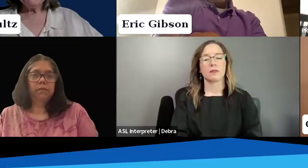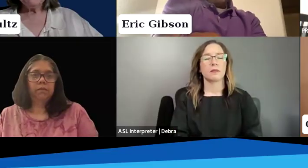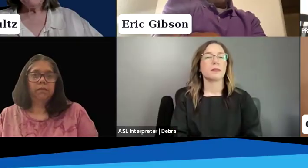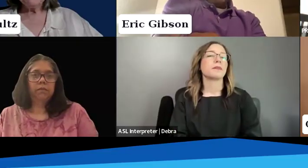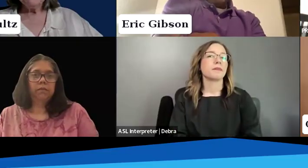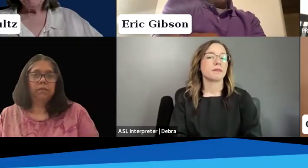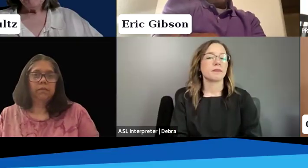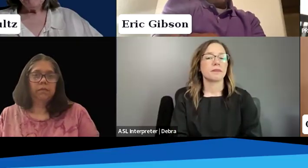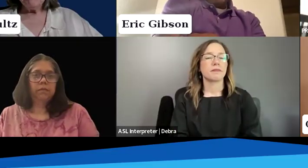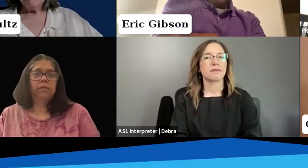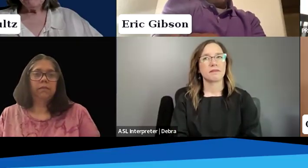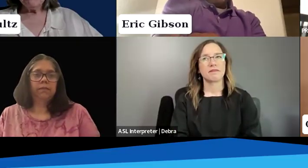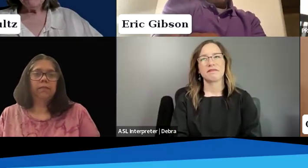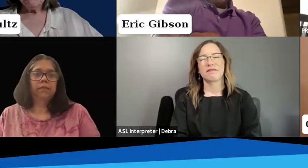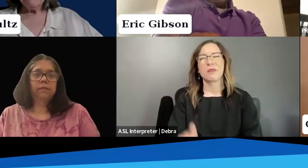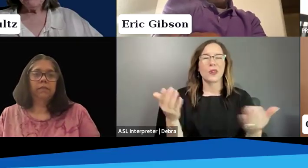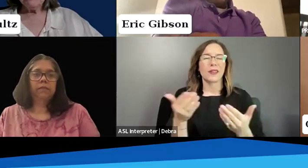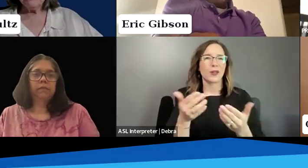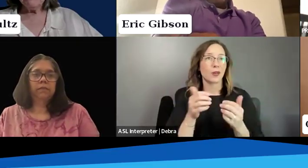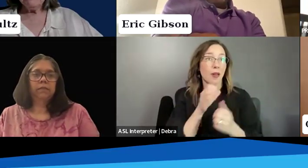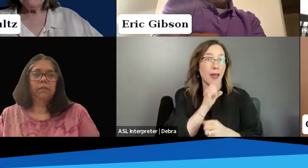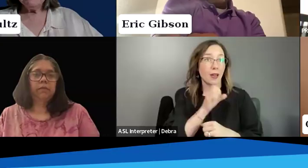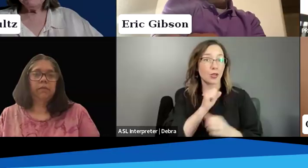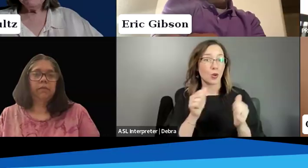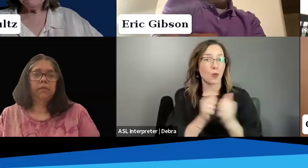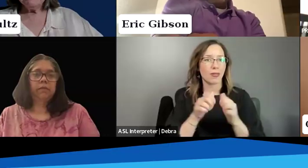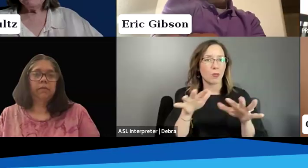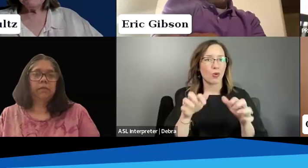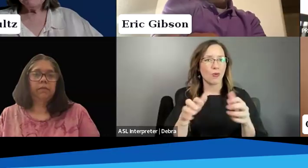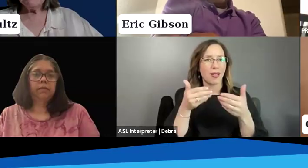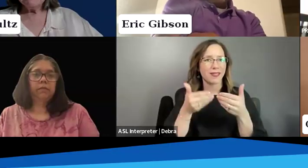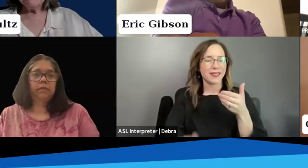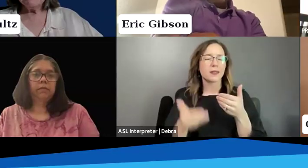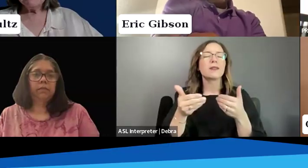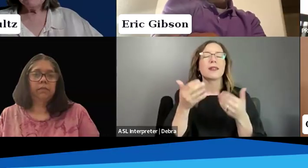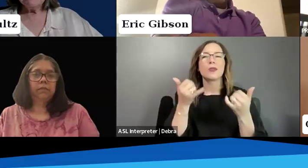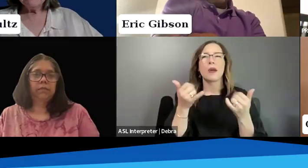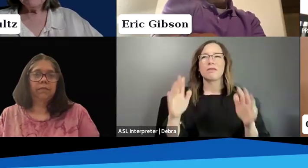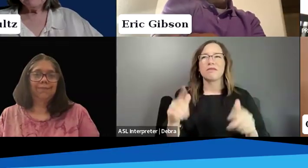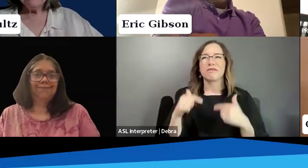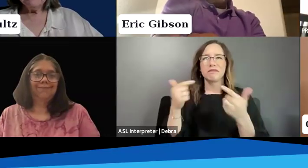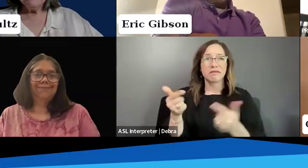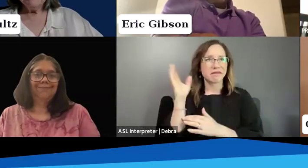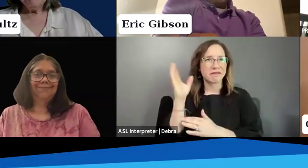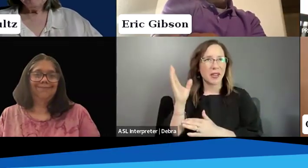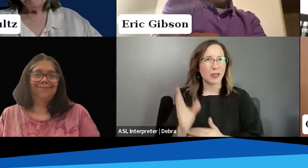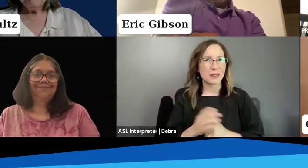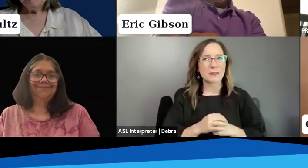with Paralysis. So I am now going to turn it over to our speakers. Thank you,